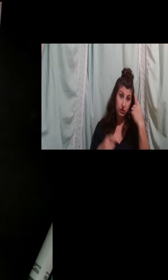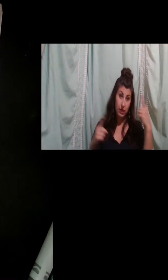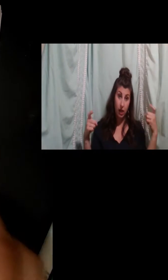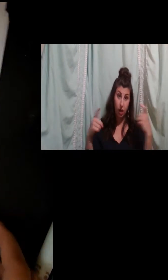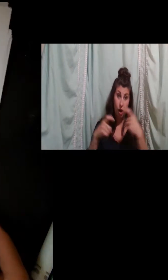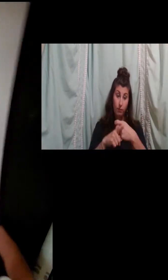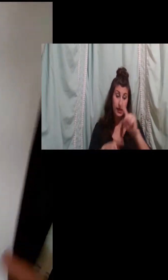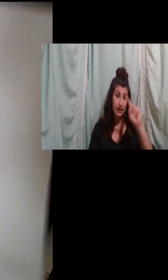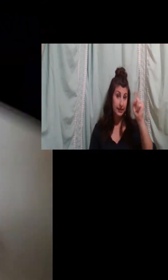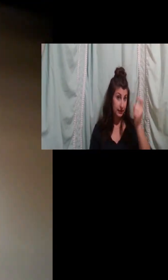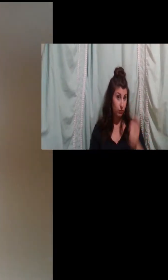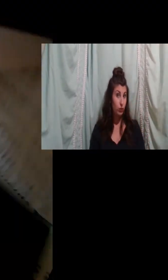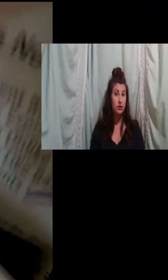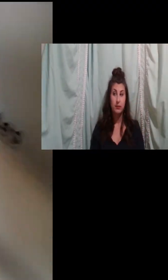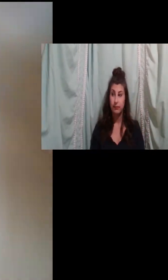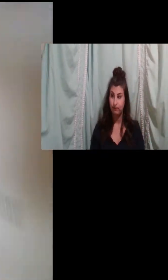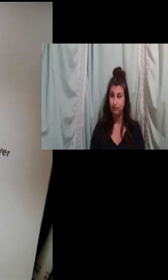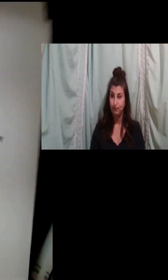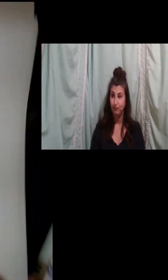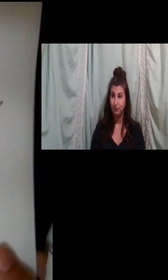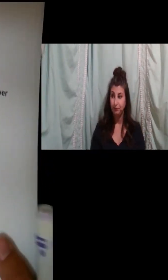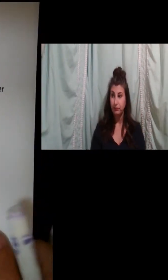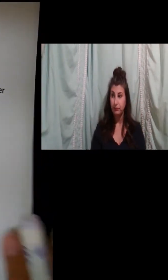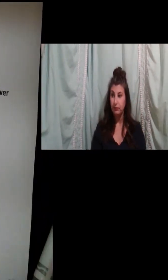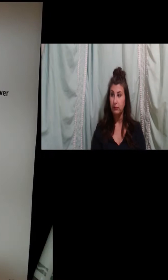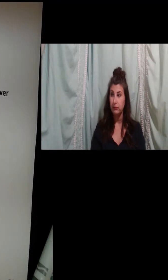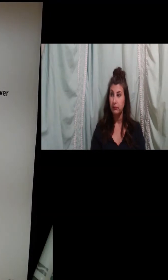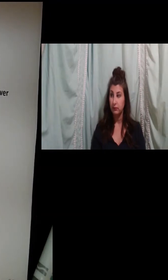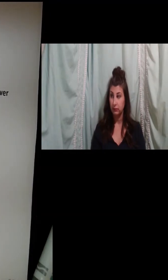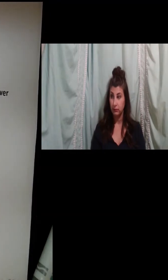to understand this. Okay.